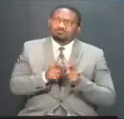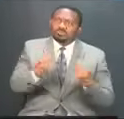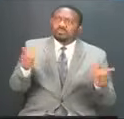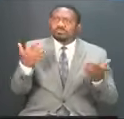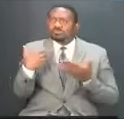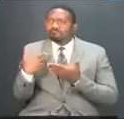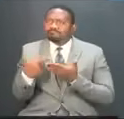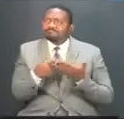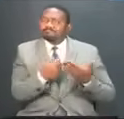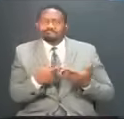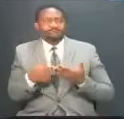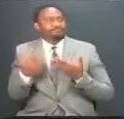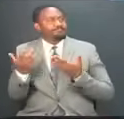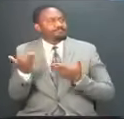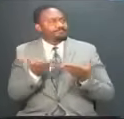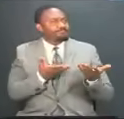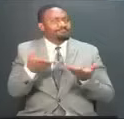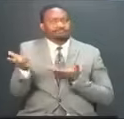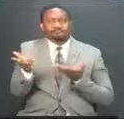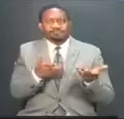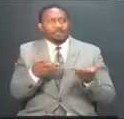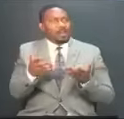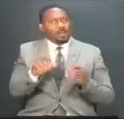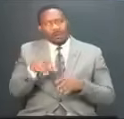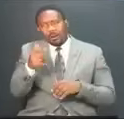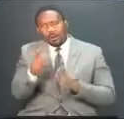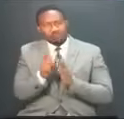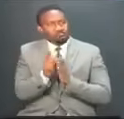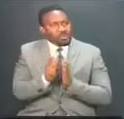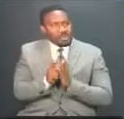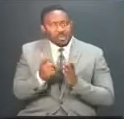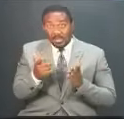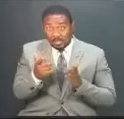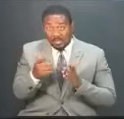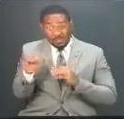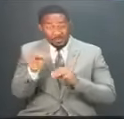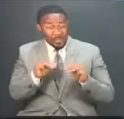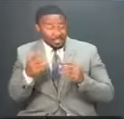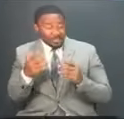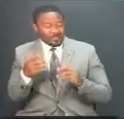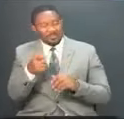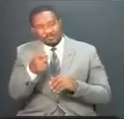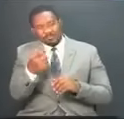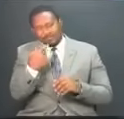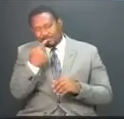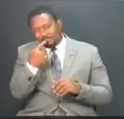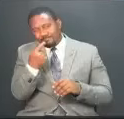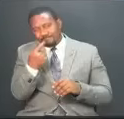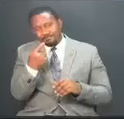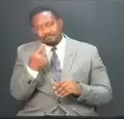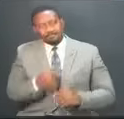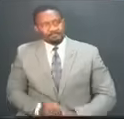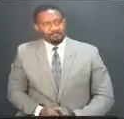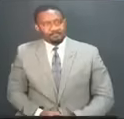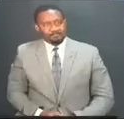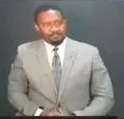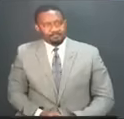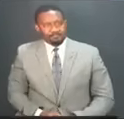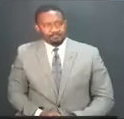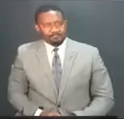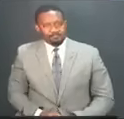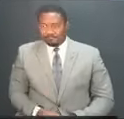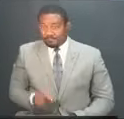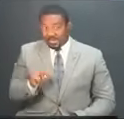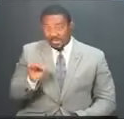of, some legal matters, and then you said that, if he triggers